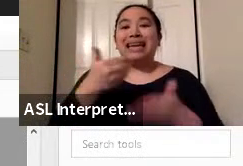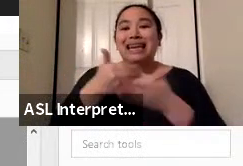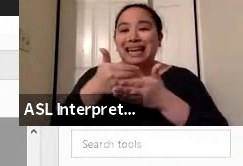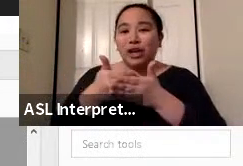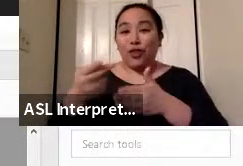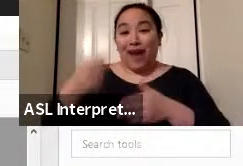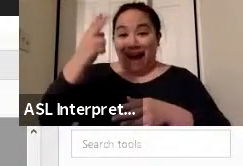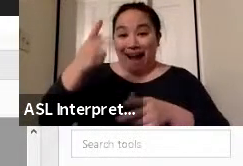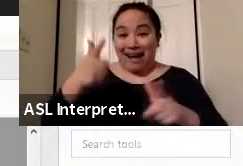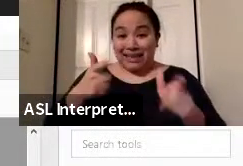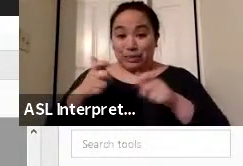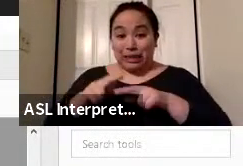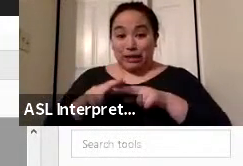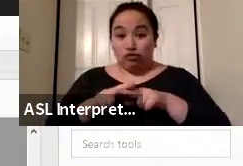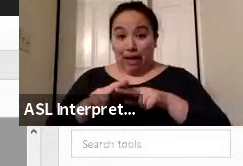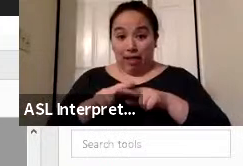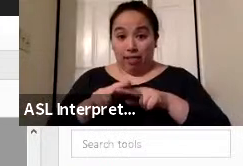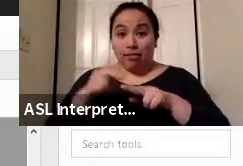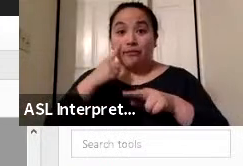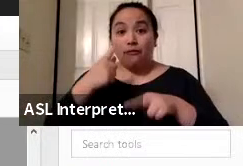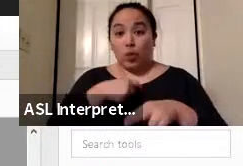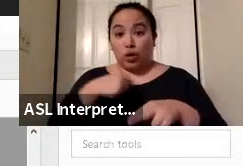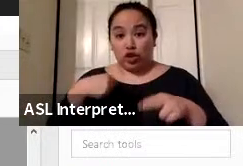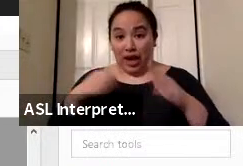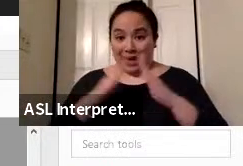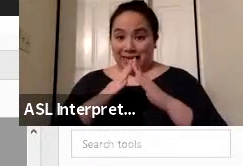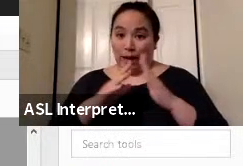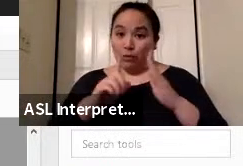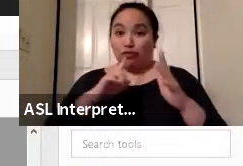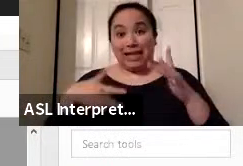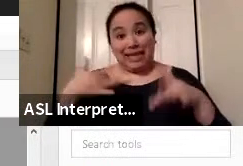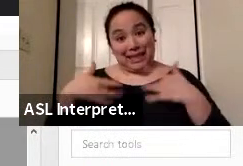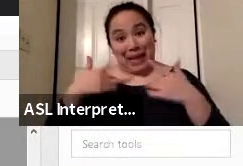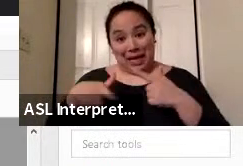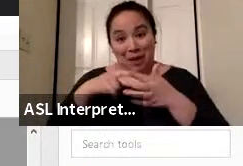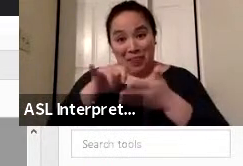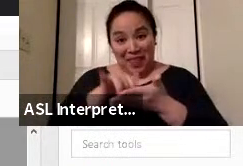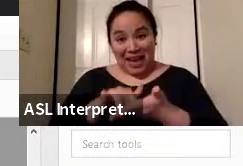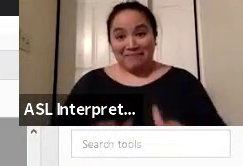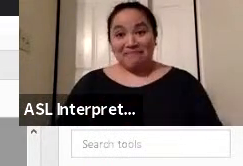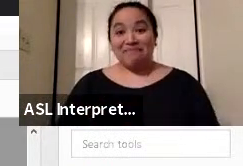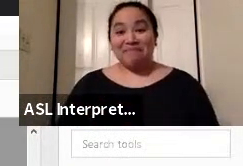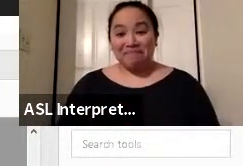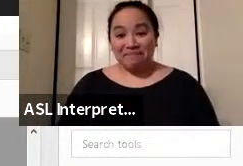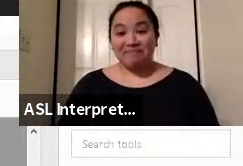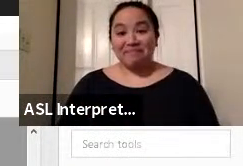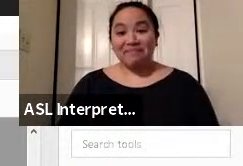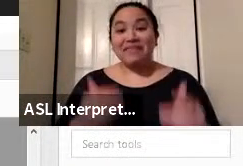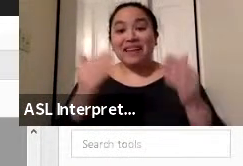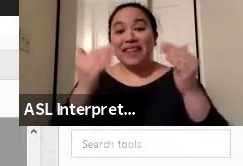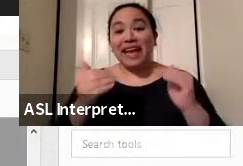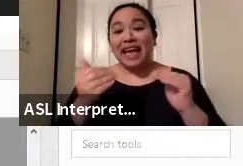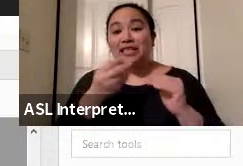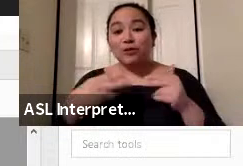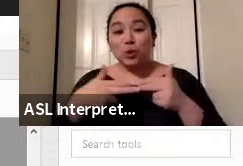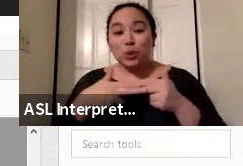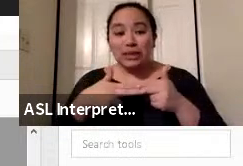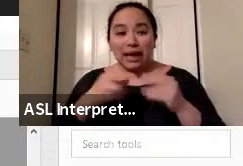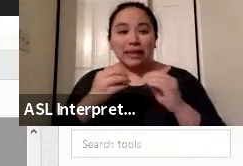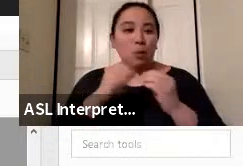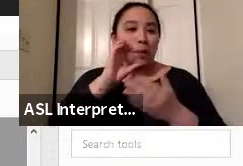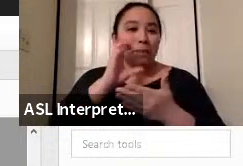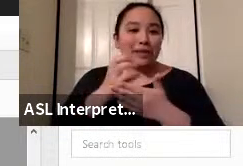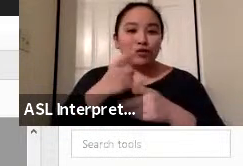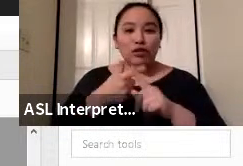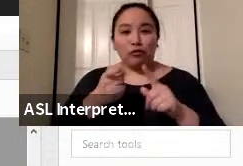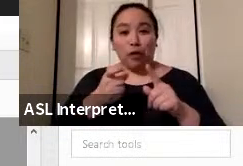station entry point on the Chinatown side. So we're excited about that. The next couple slides are images from the street view.